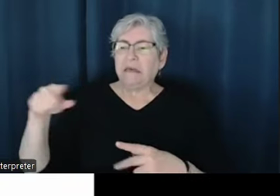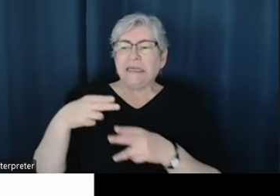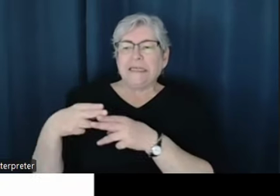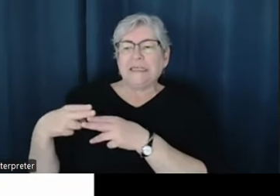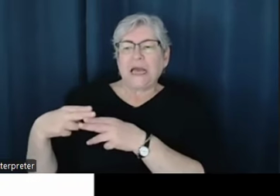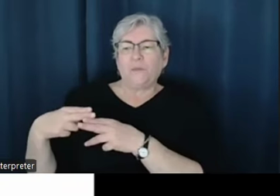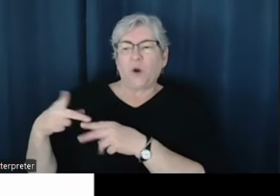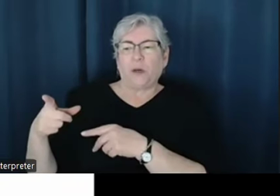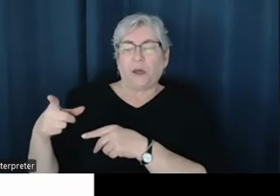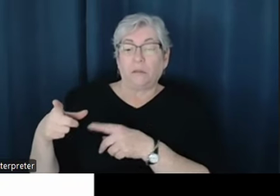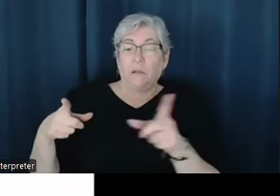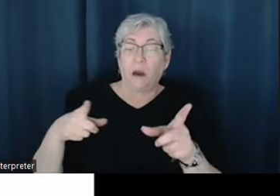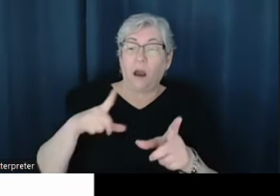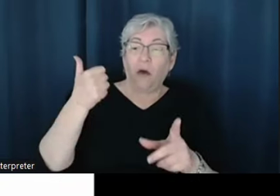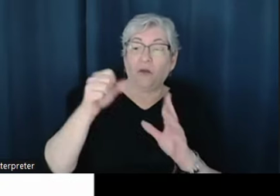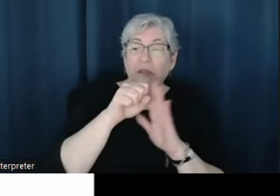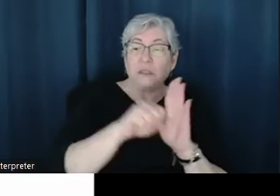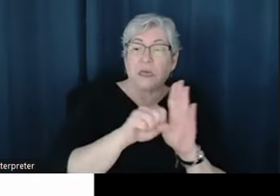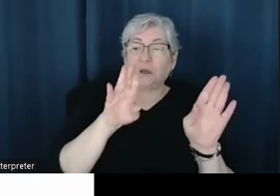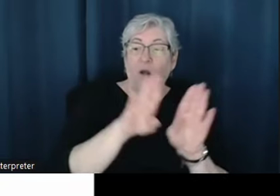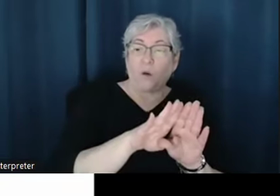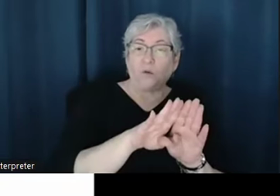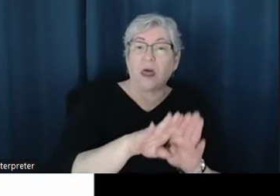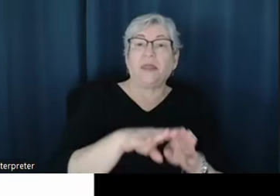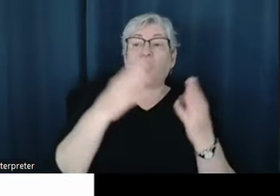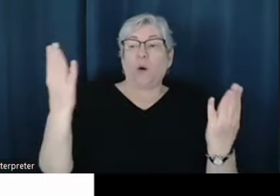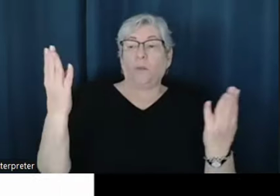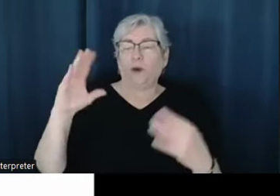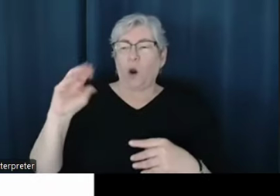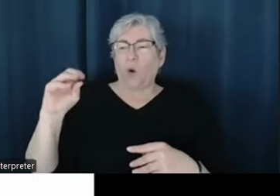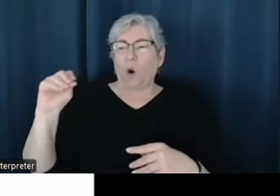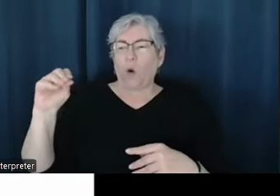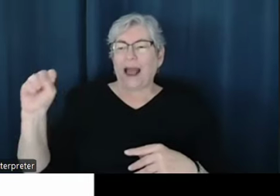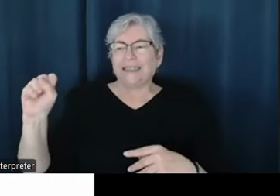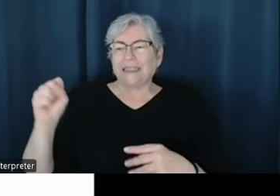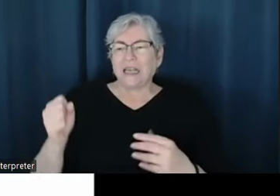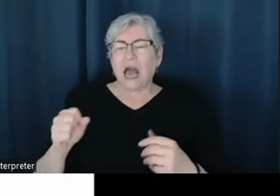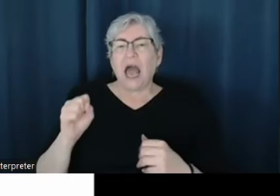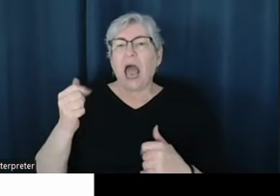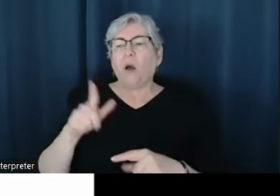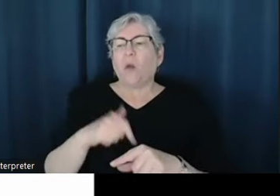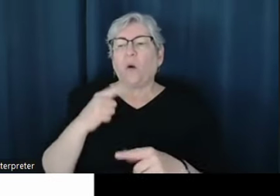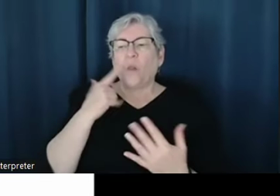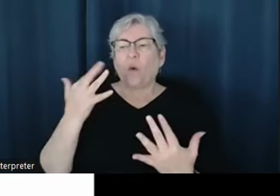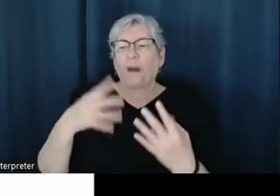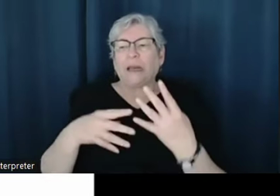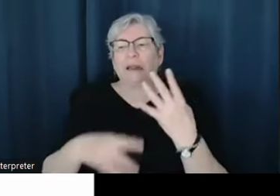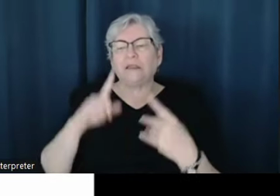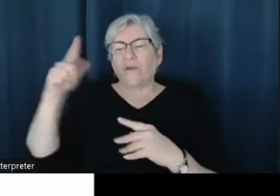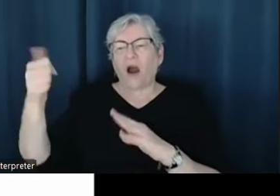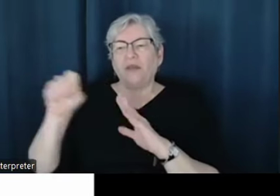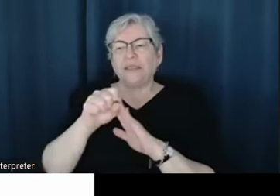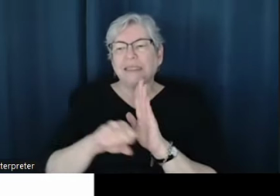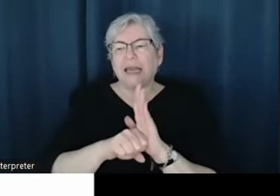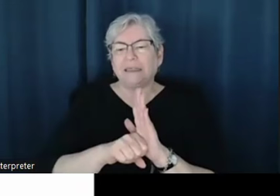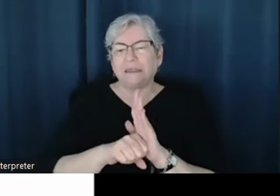closed and then reopened OOS? How long are some waiting lists in other states?